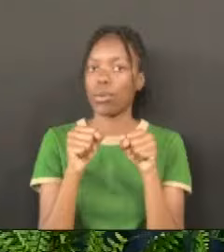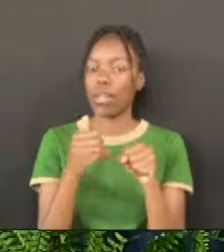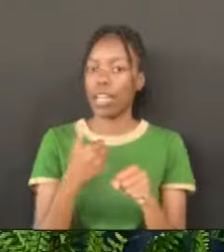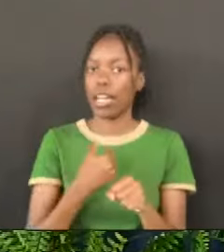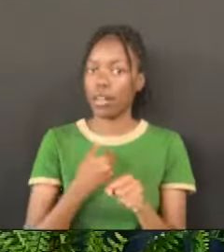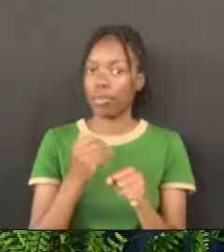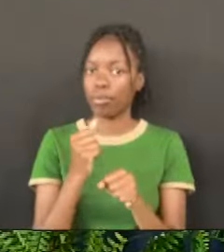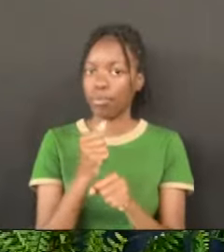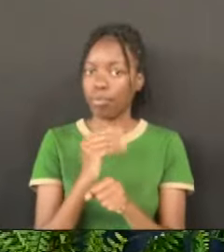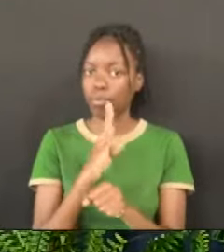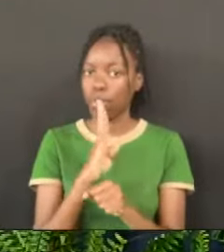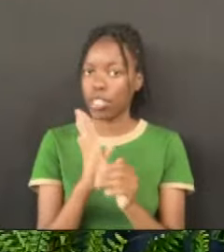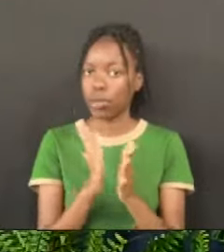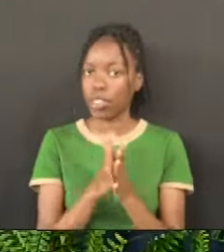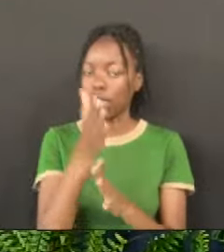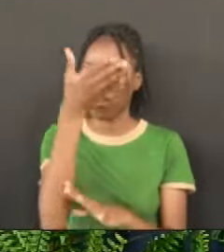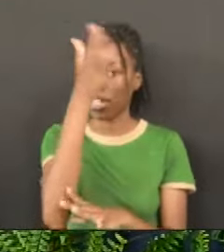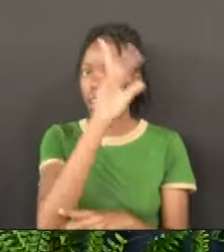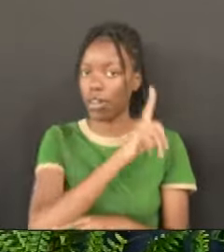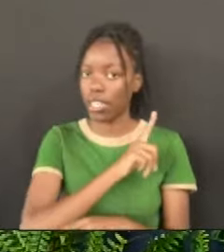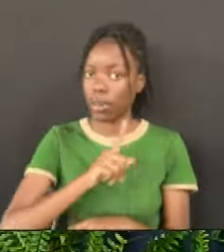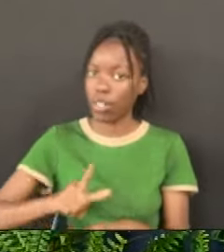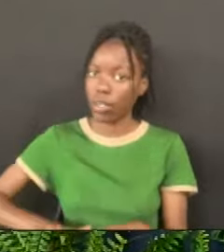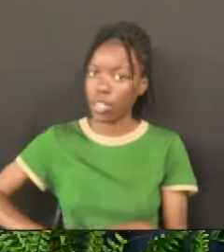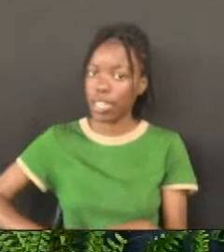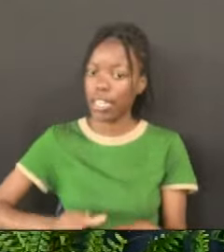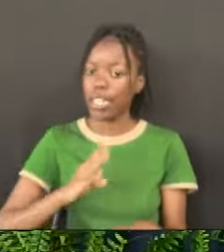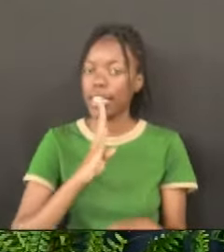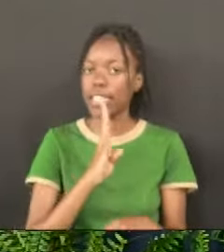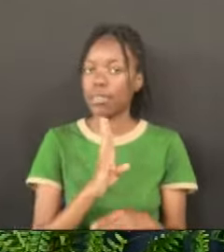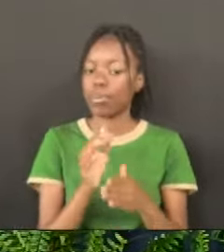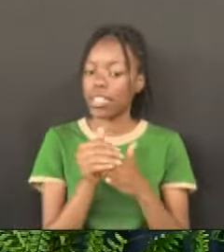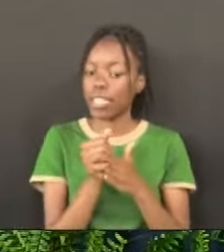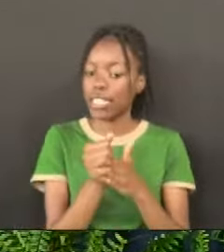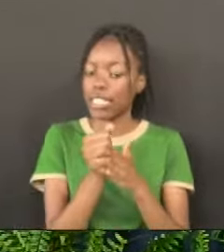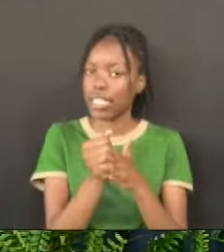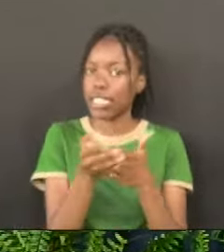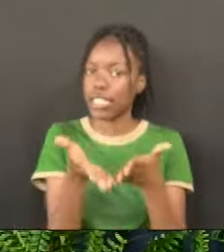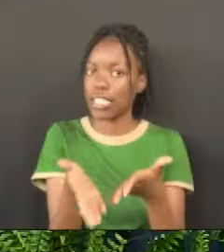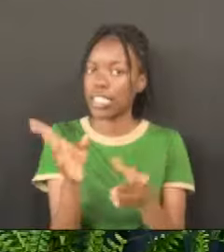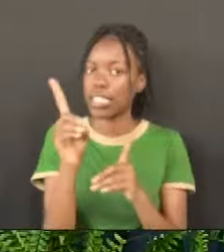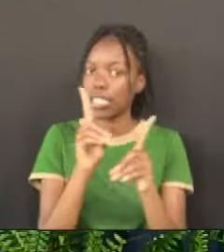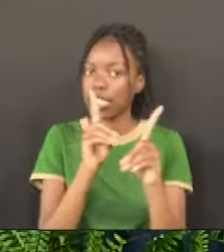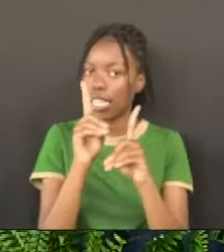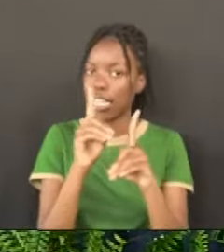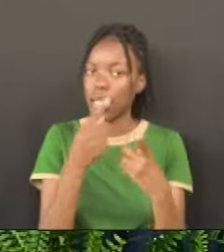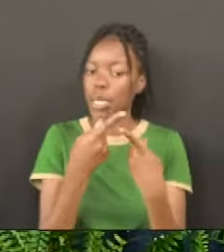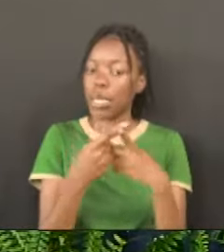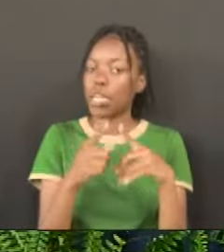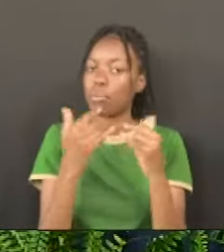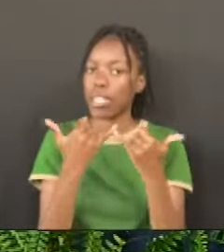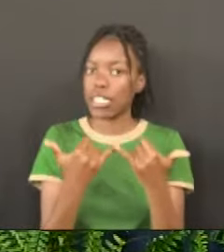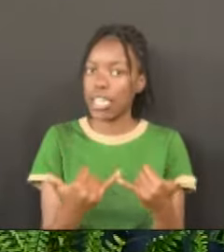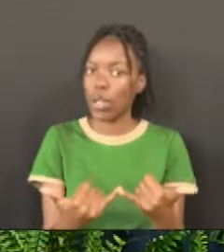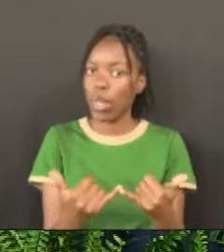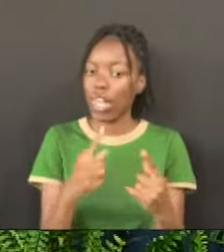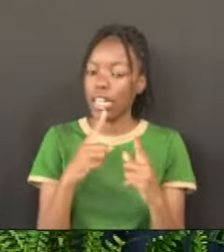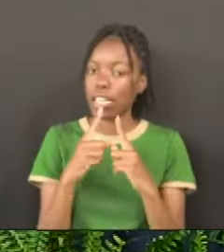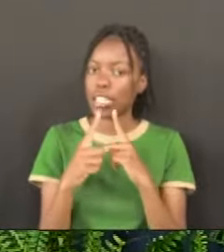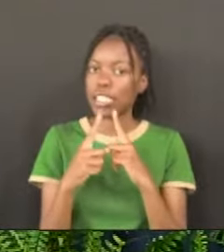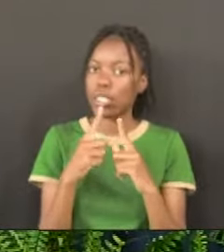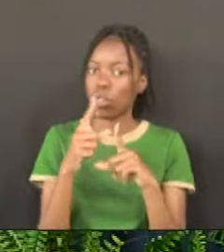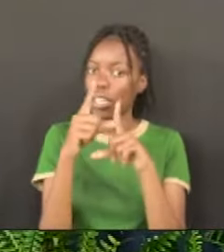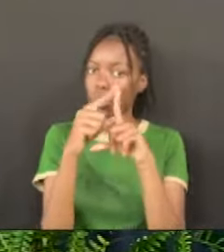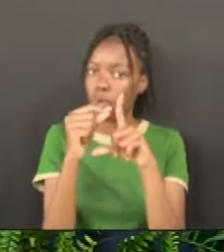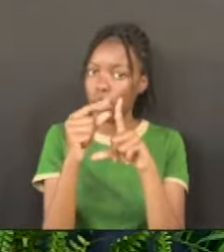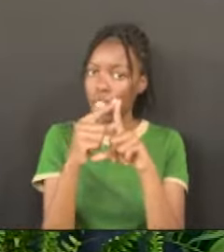We have been with our Lord. He has been leading this journey. But now he's talking